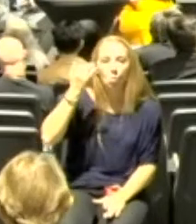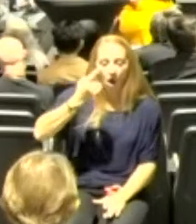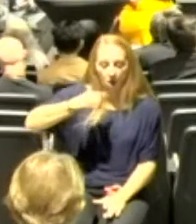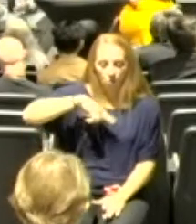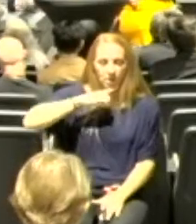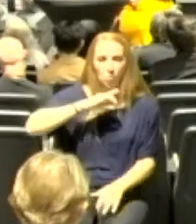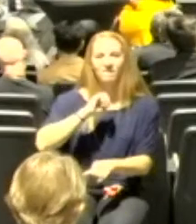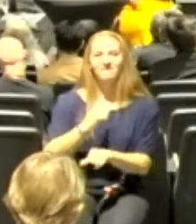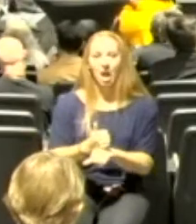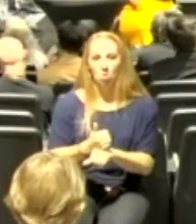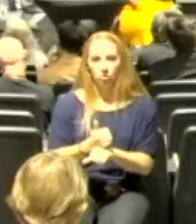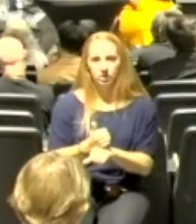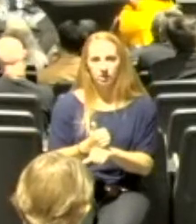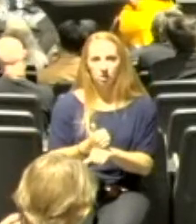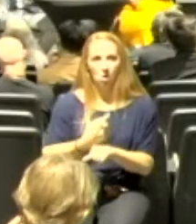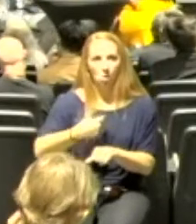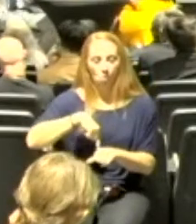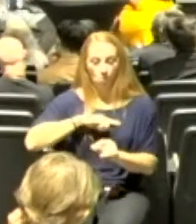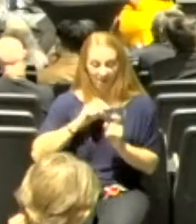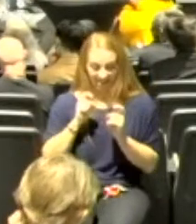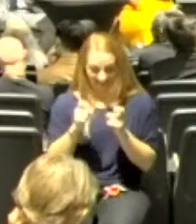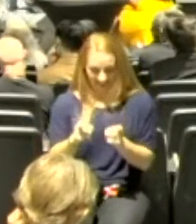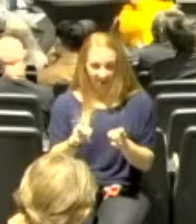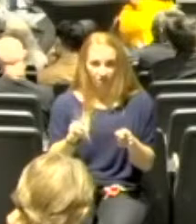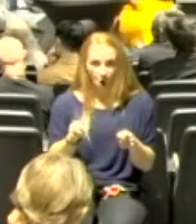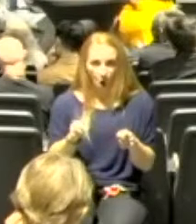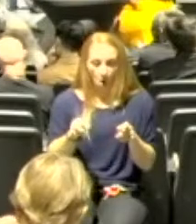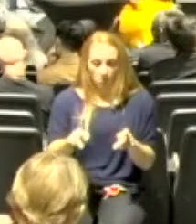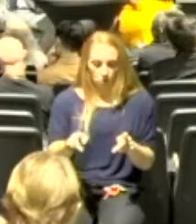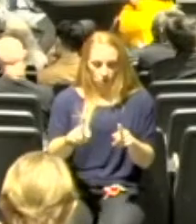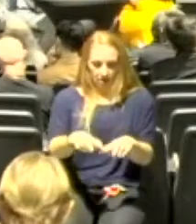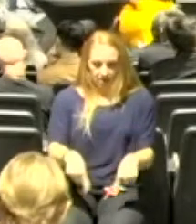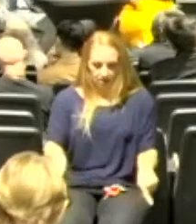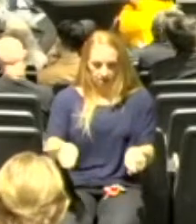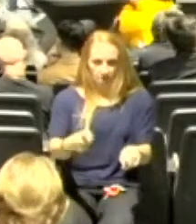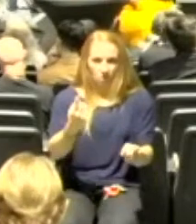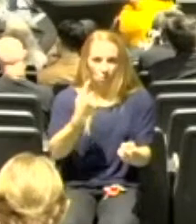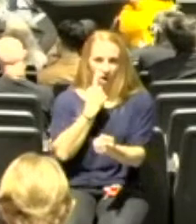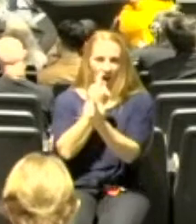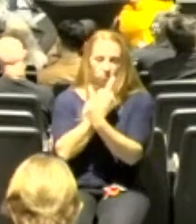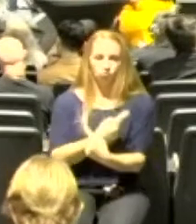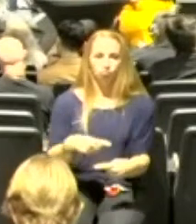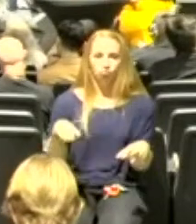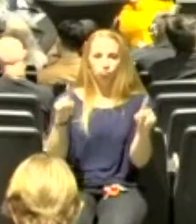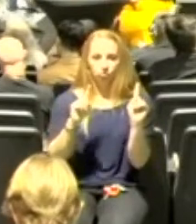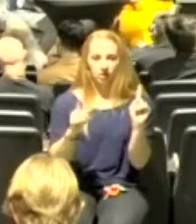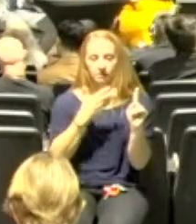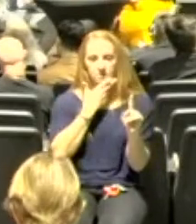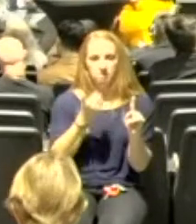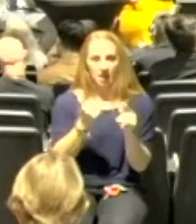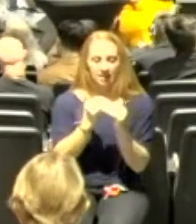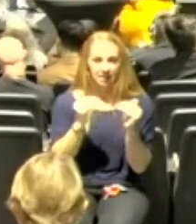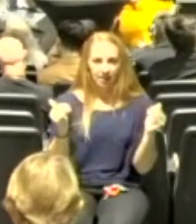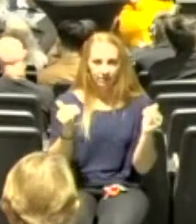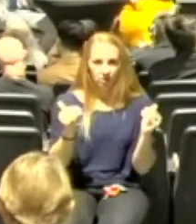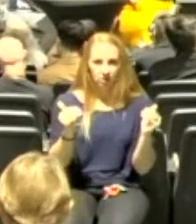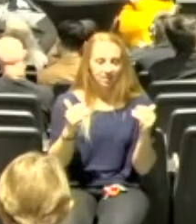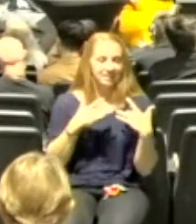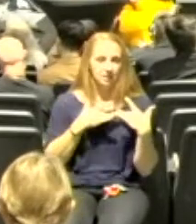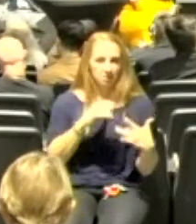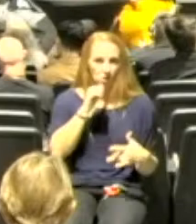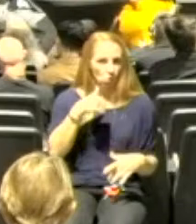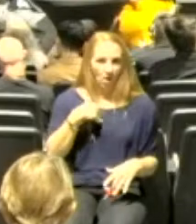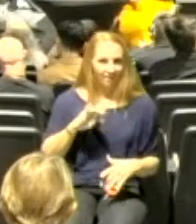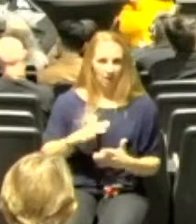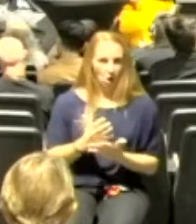idea is that we're giving opportunities to people to achieve at their highest possible level that otherwise would not be there if we